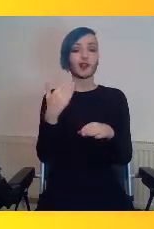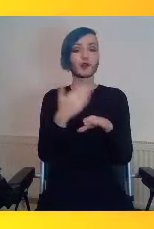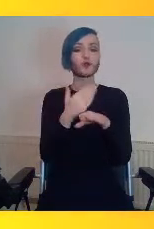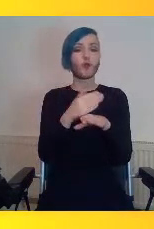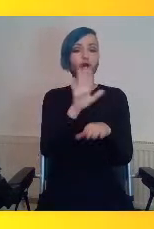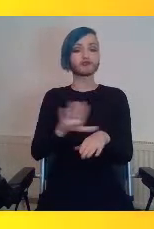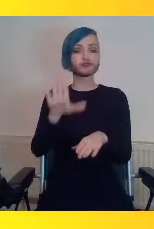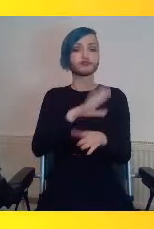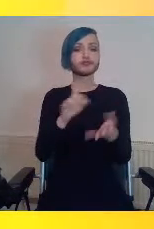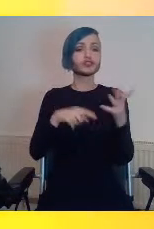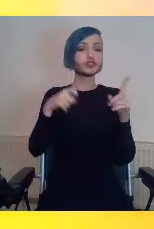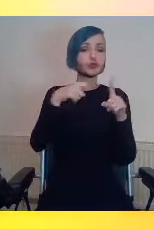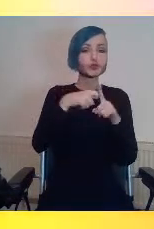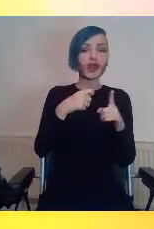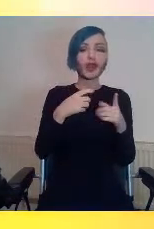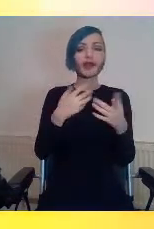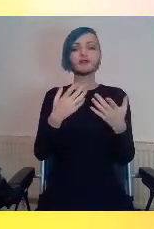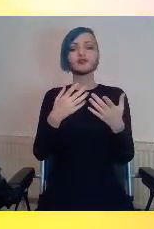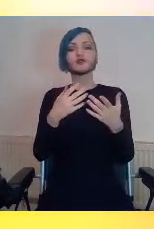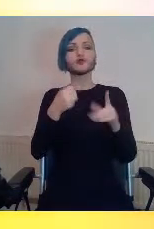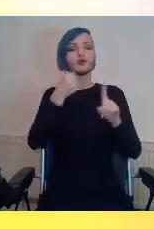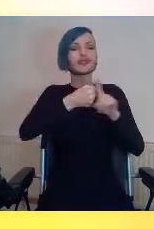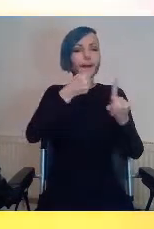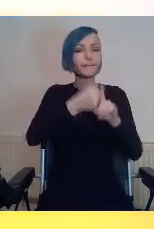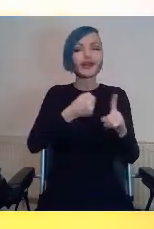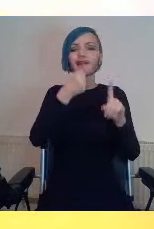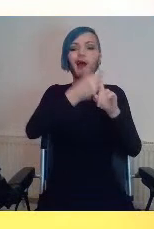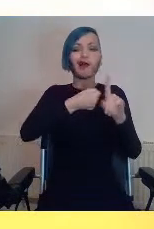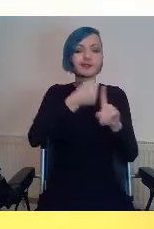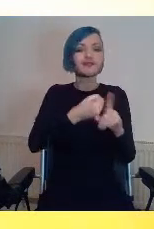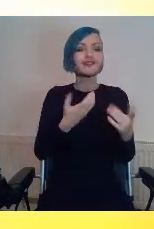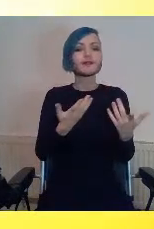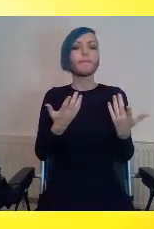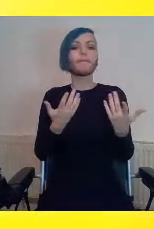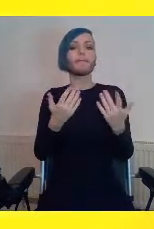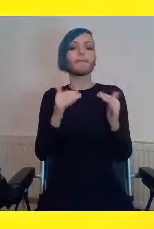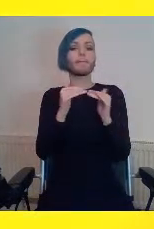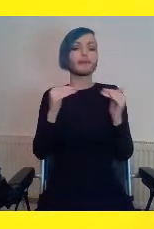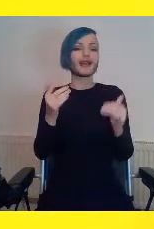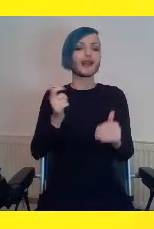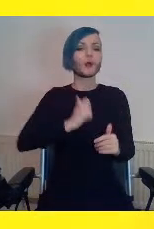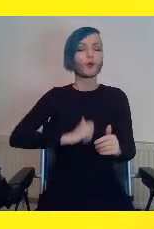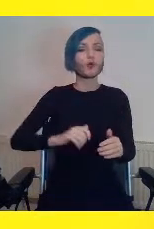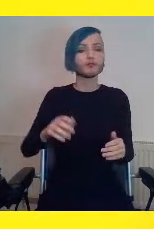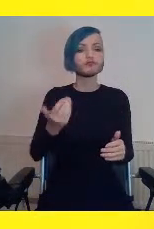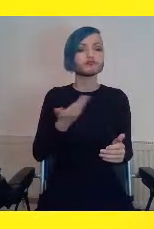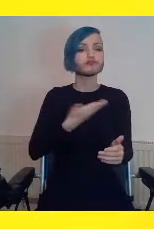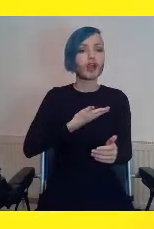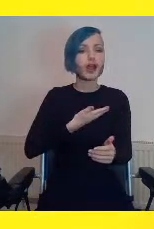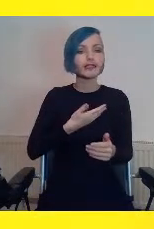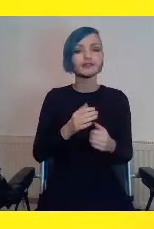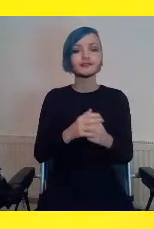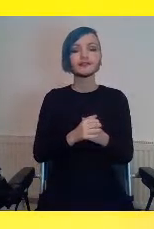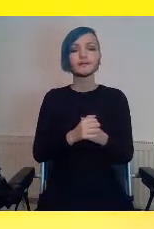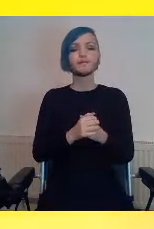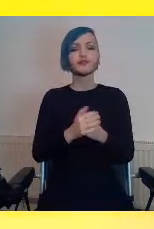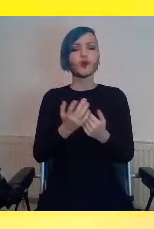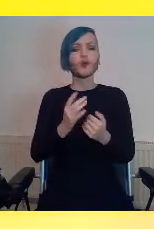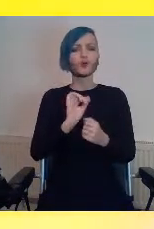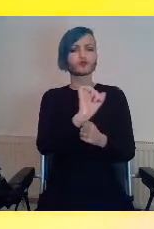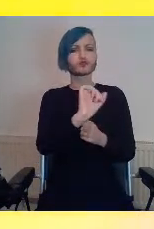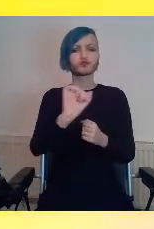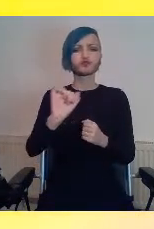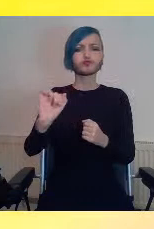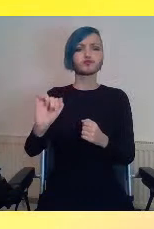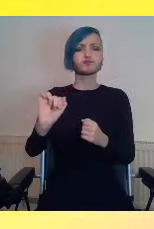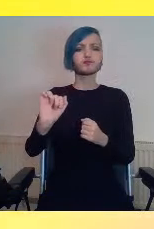community organising and justice campaigns and activism. And I guess, you know, you have a very different political, social